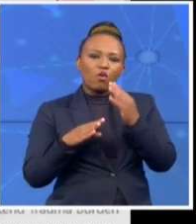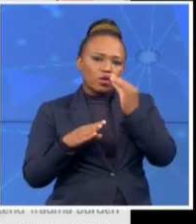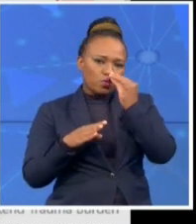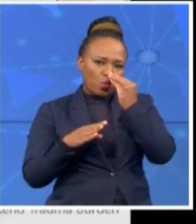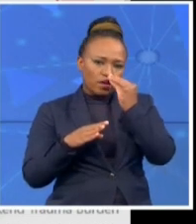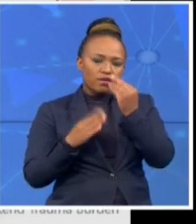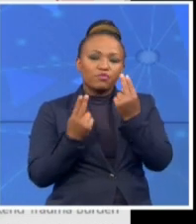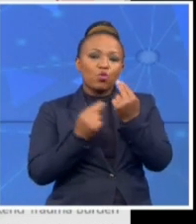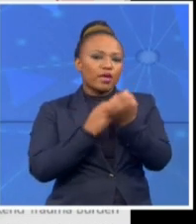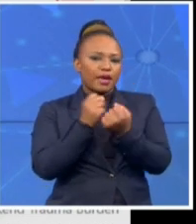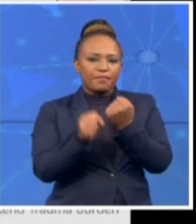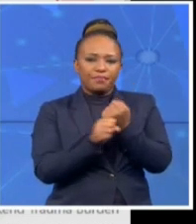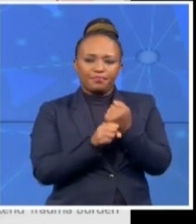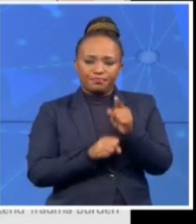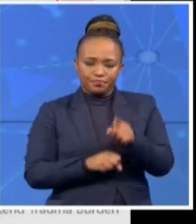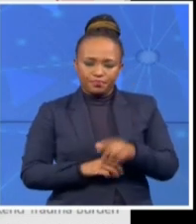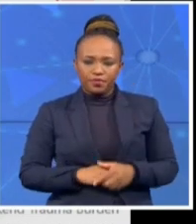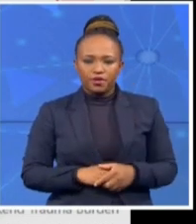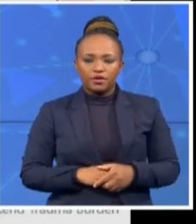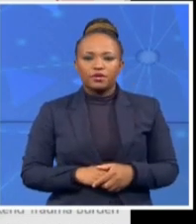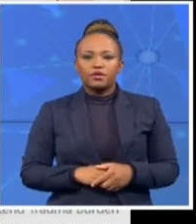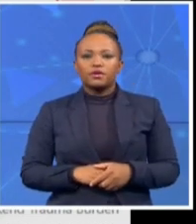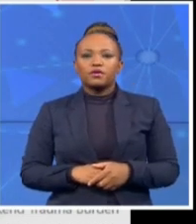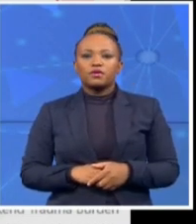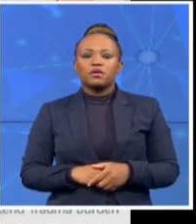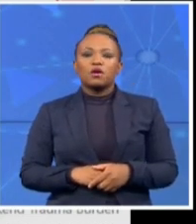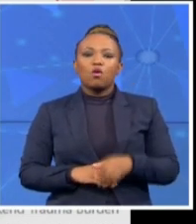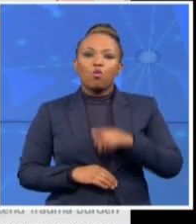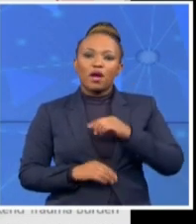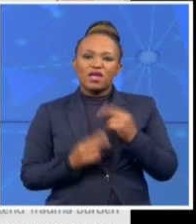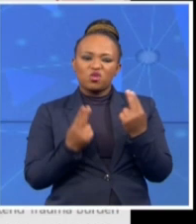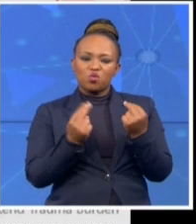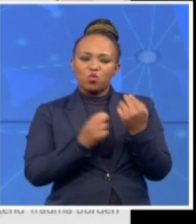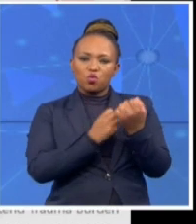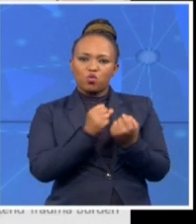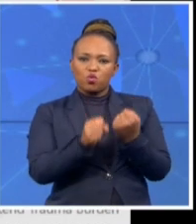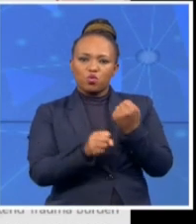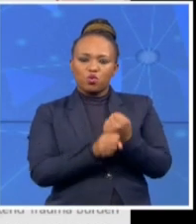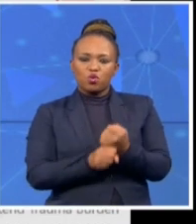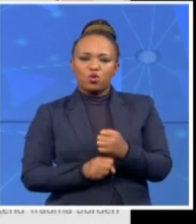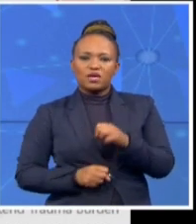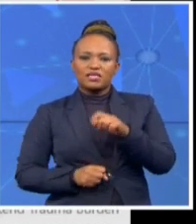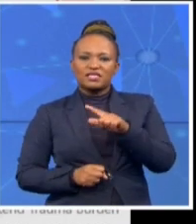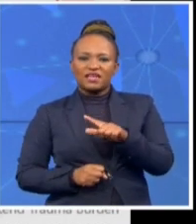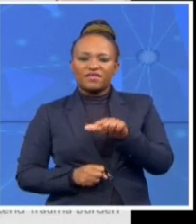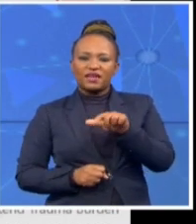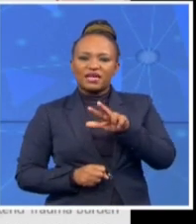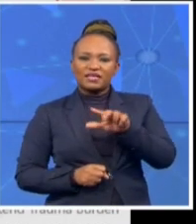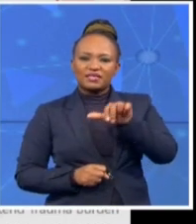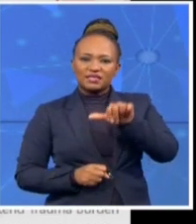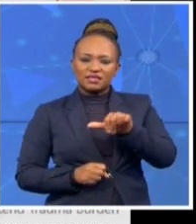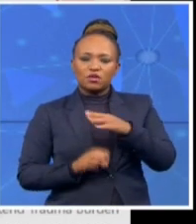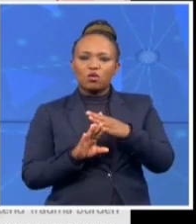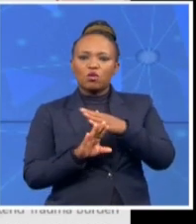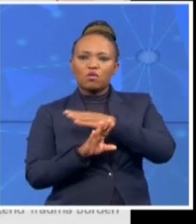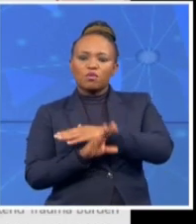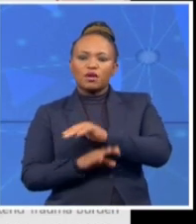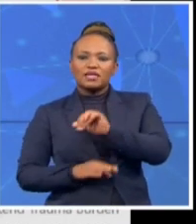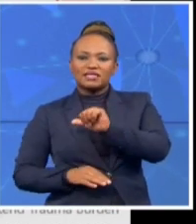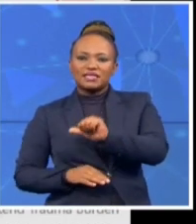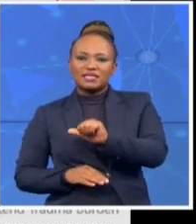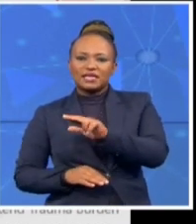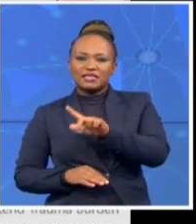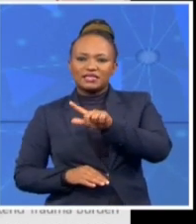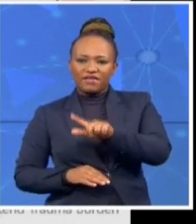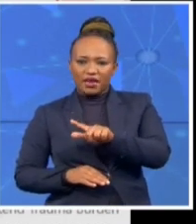Year's Eve weekend is the highest with 708 patients compared to 687 on Boxing Day. But the 2nd of January, which